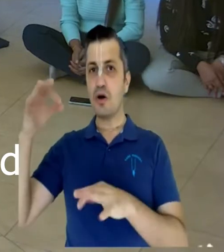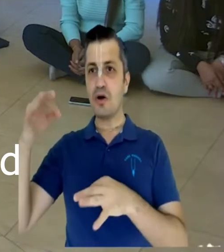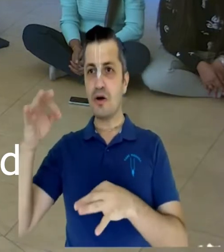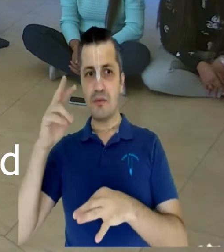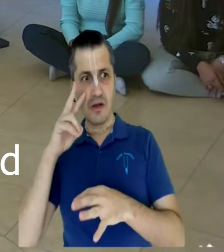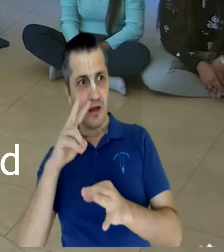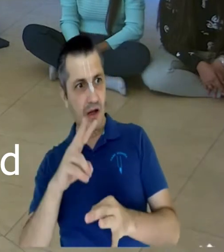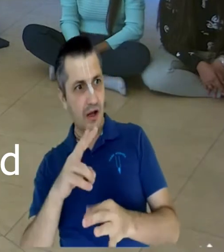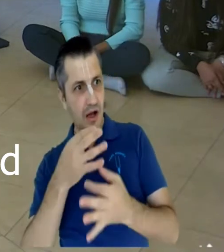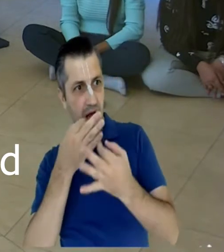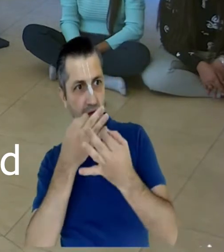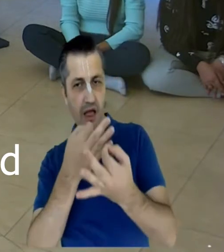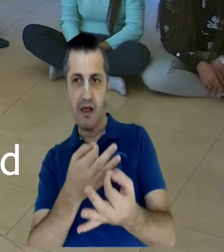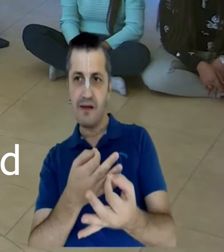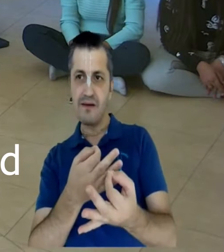Girivaradari